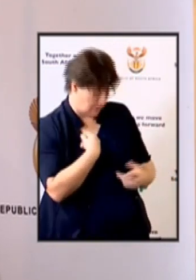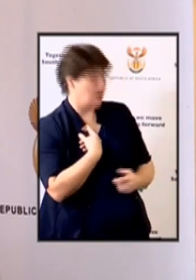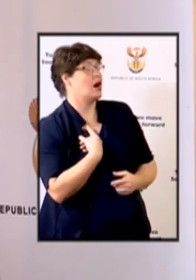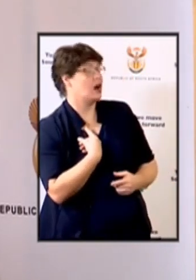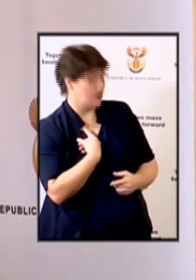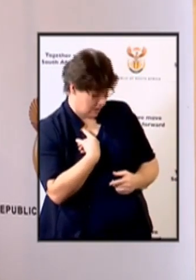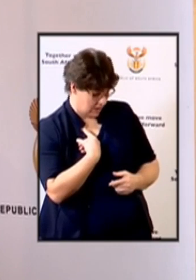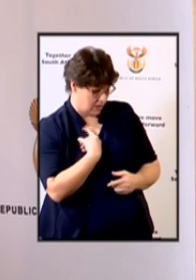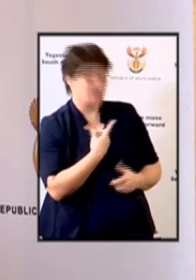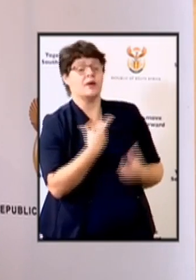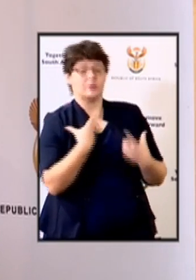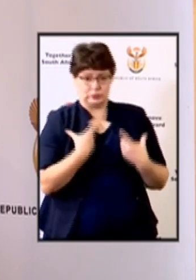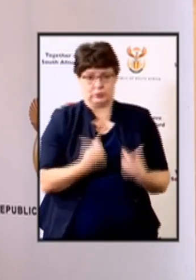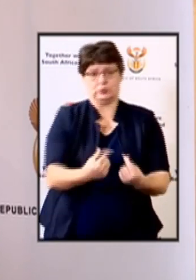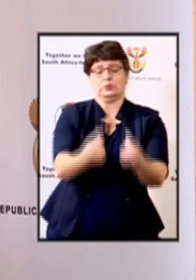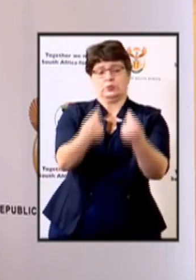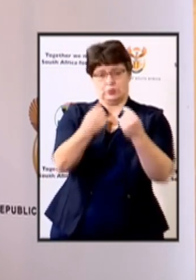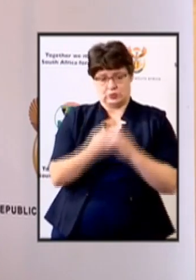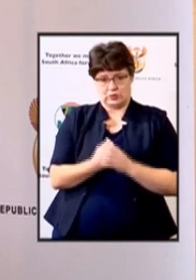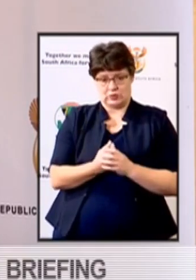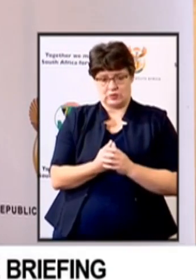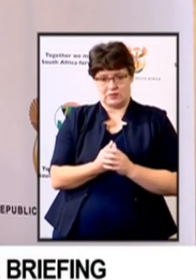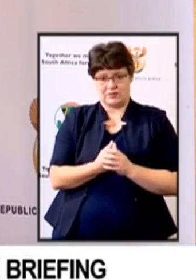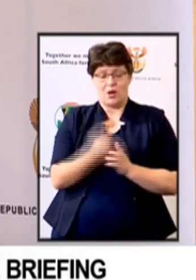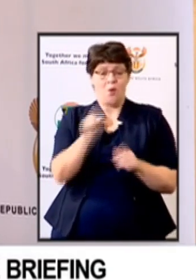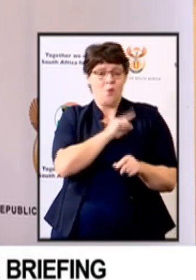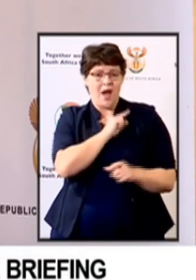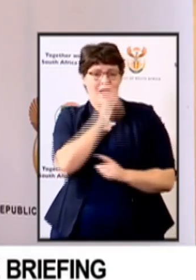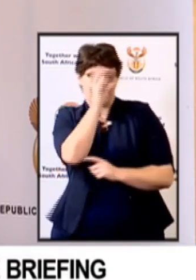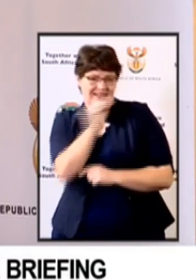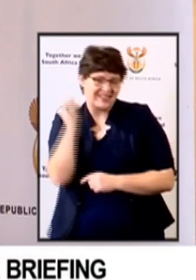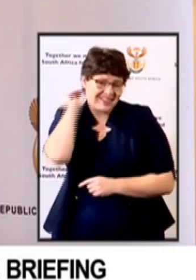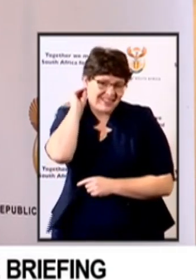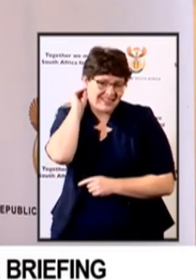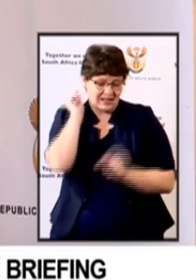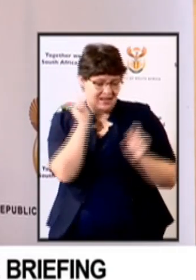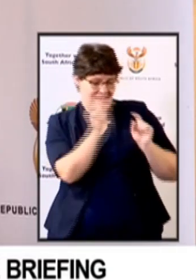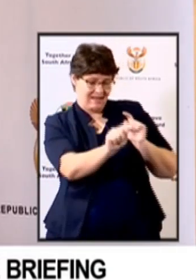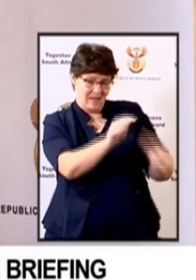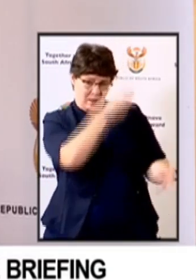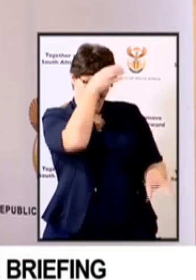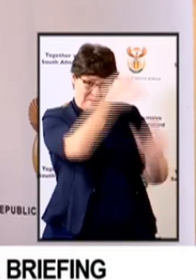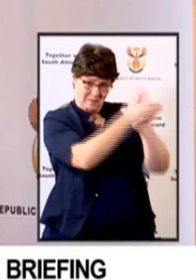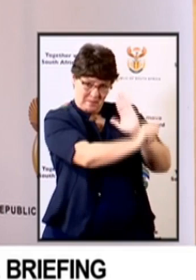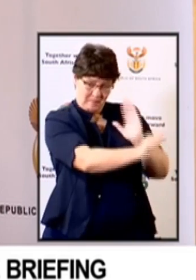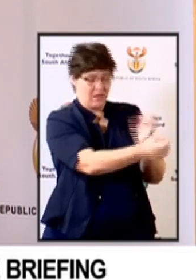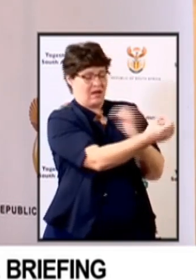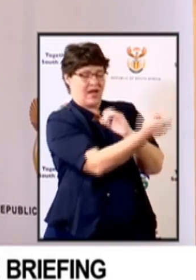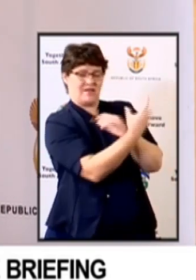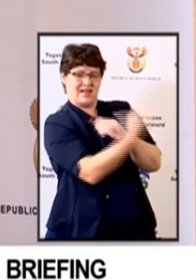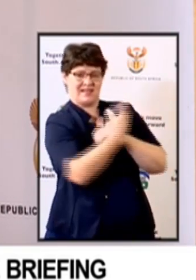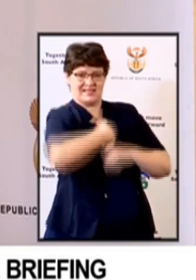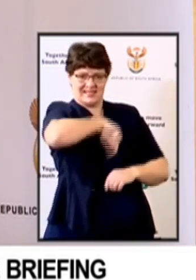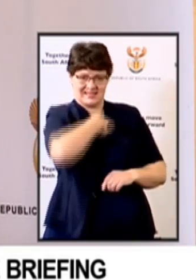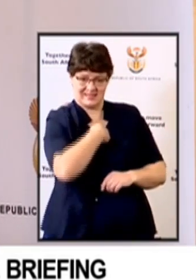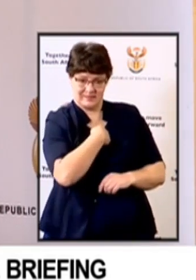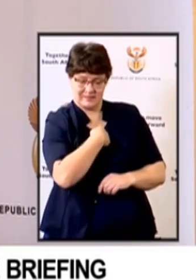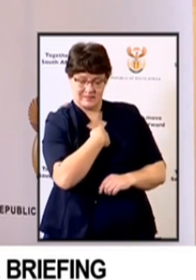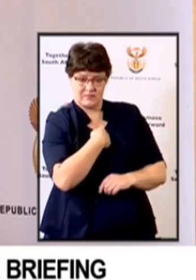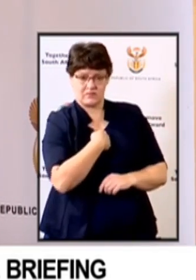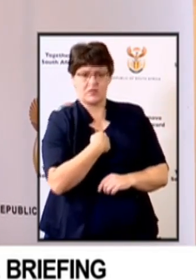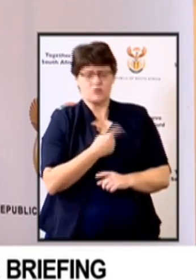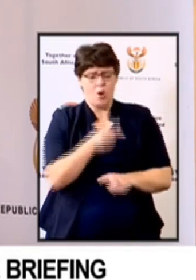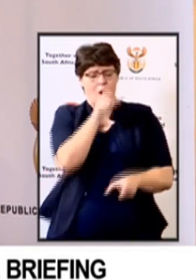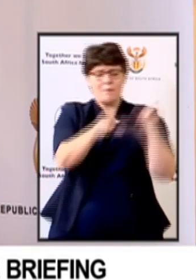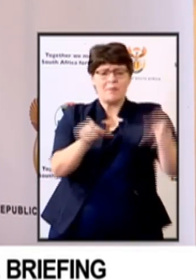or evidence-driven, taking into account contributions from these experts. And I think all of us in the country